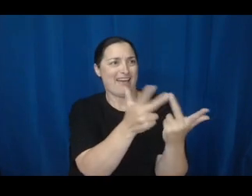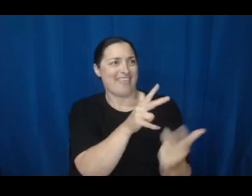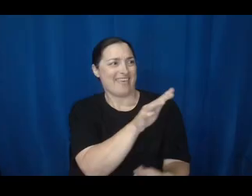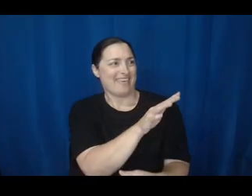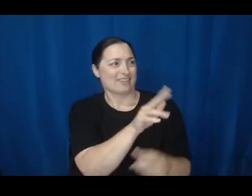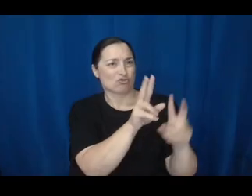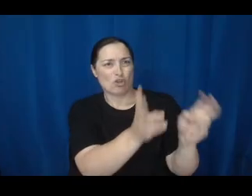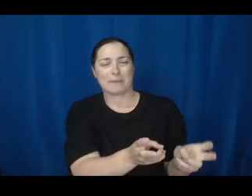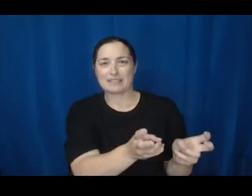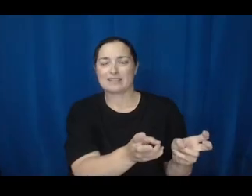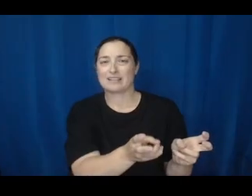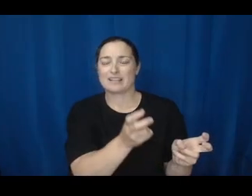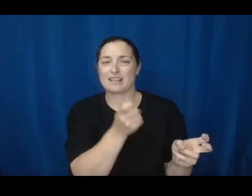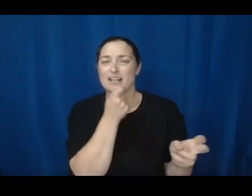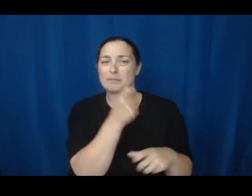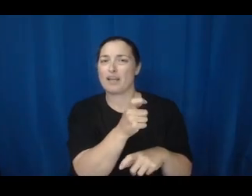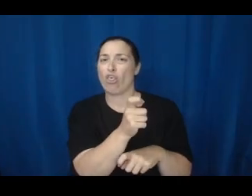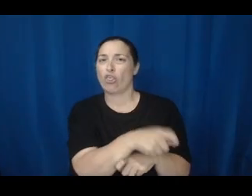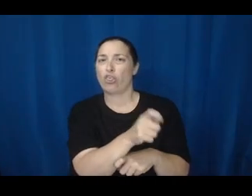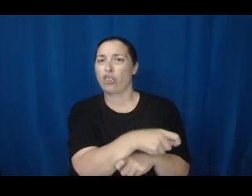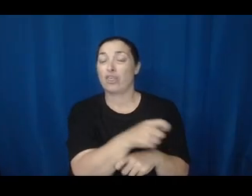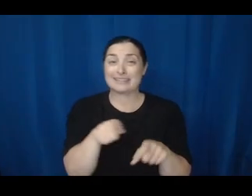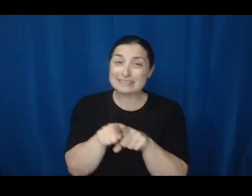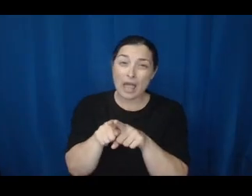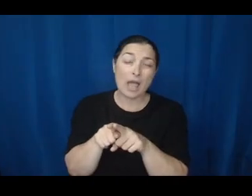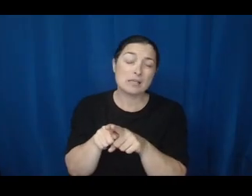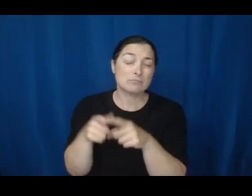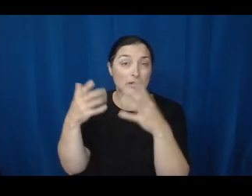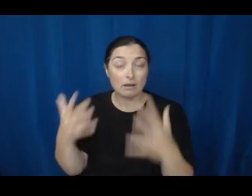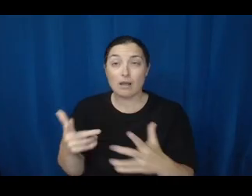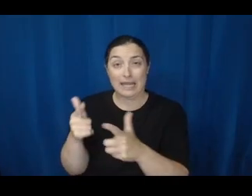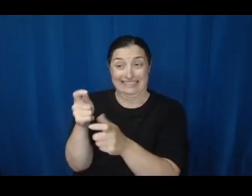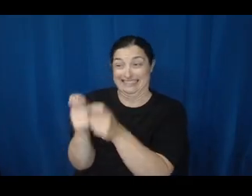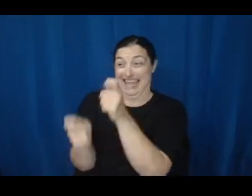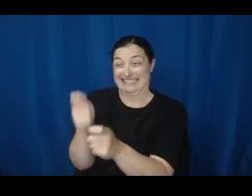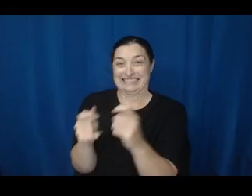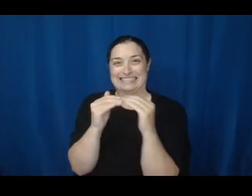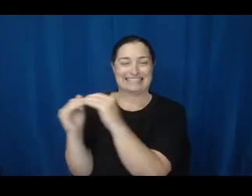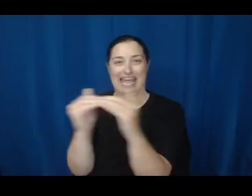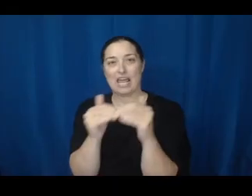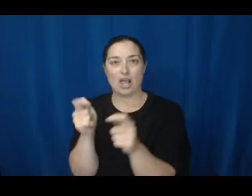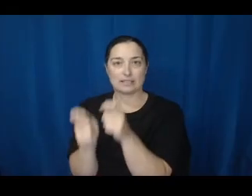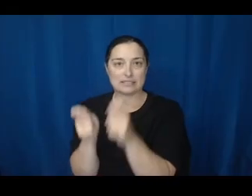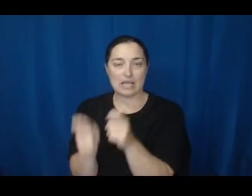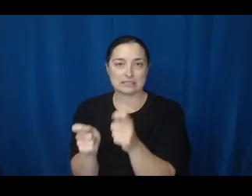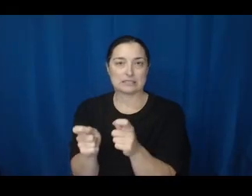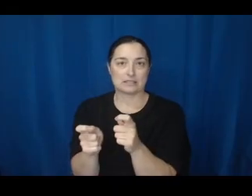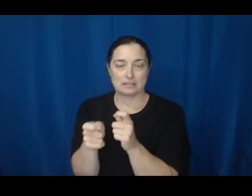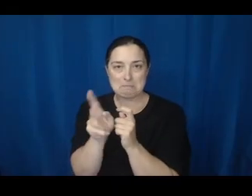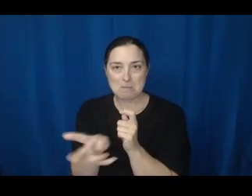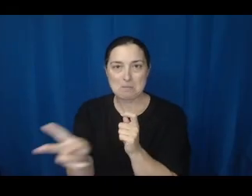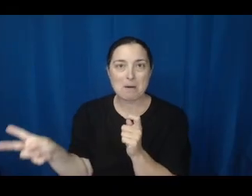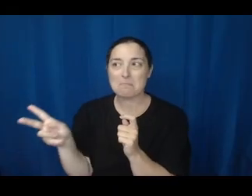with all the standardized testing and testing being a common mode of